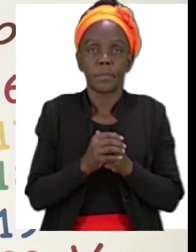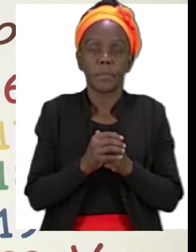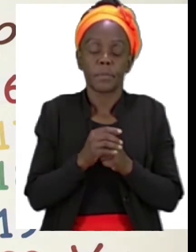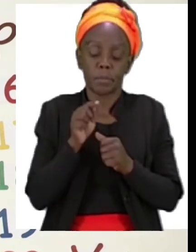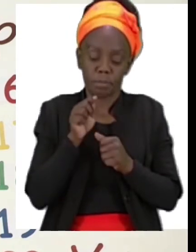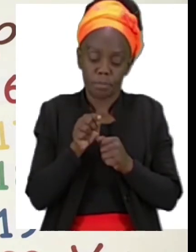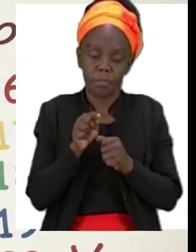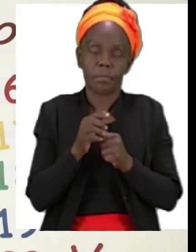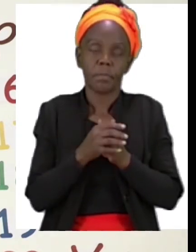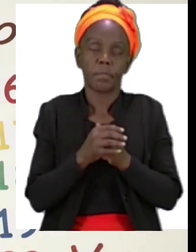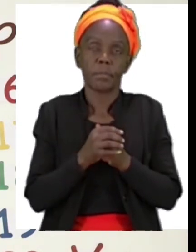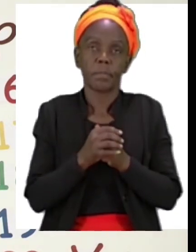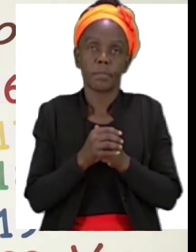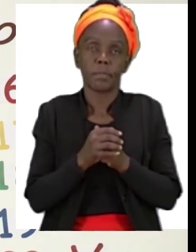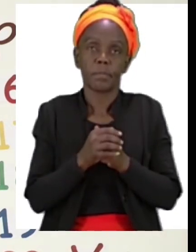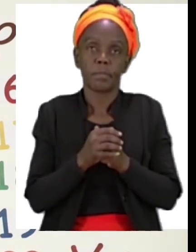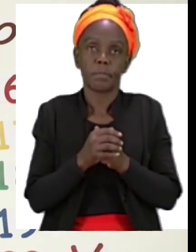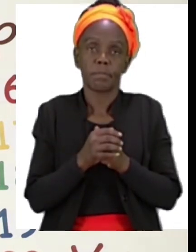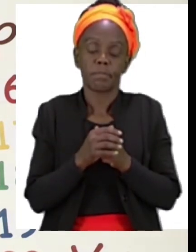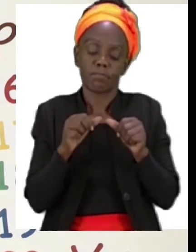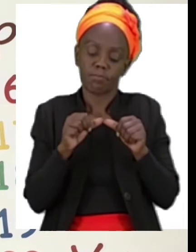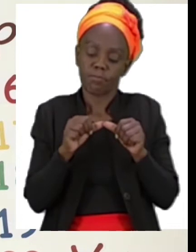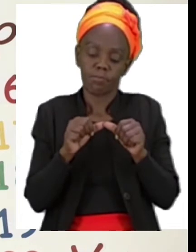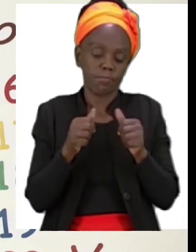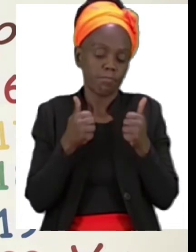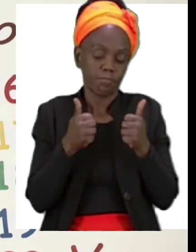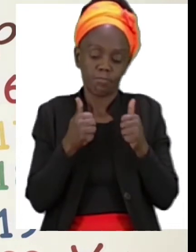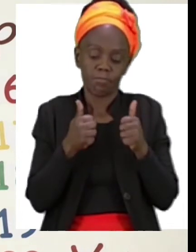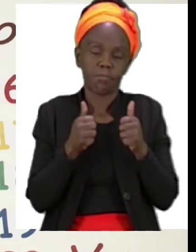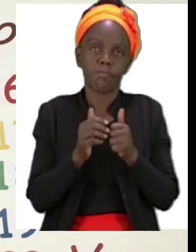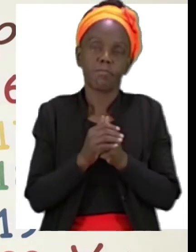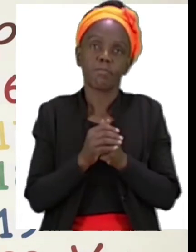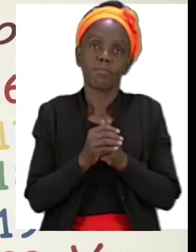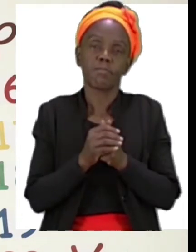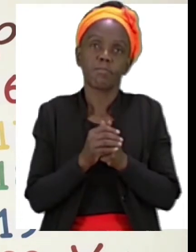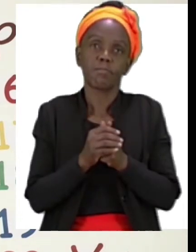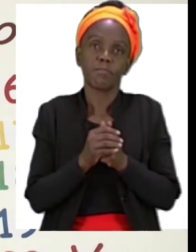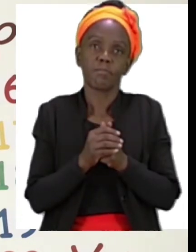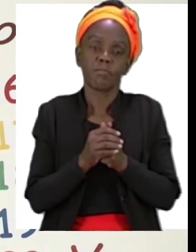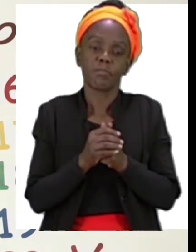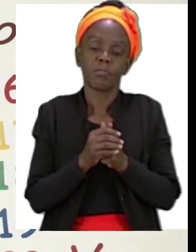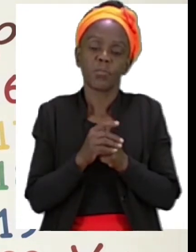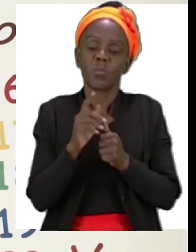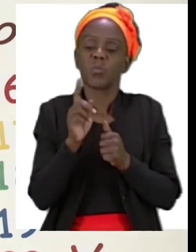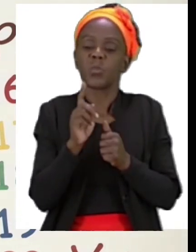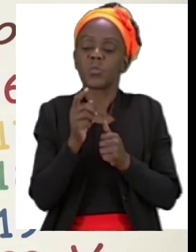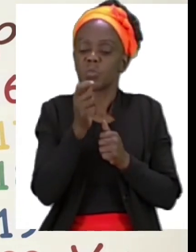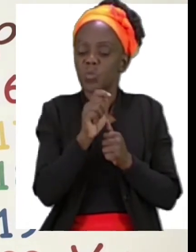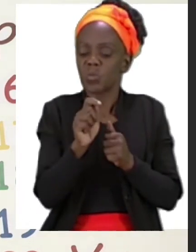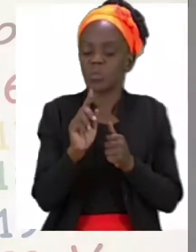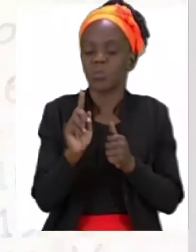stop. So far, our story is coming to life, and we now need to know what else we can put for our story